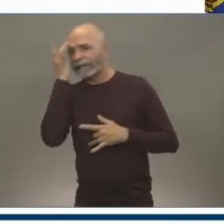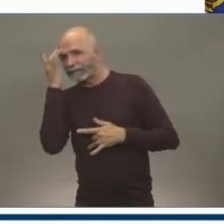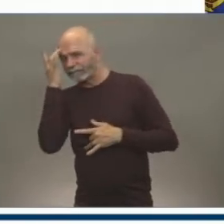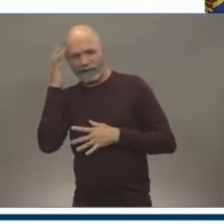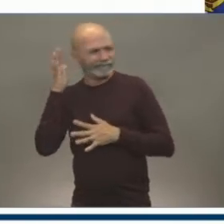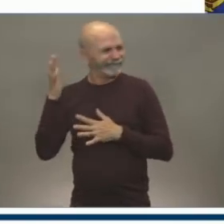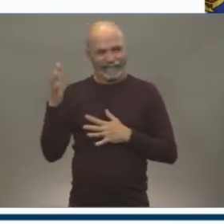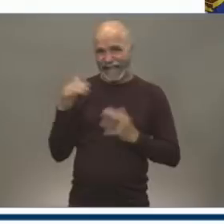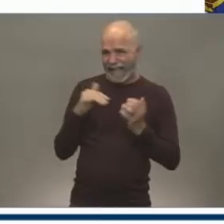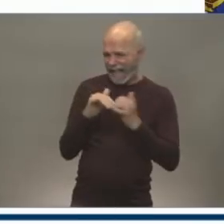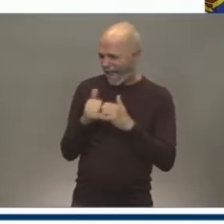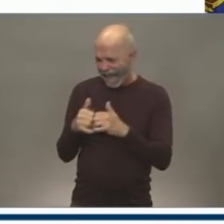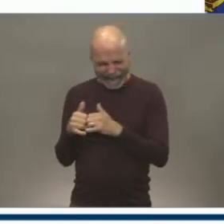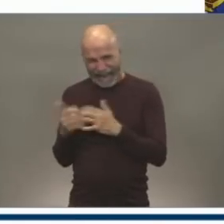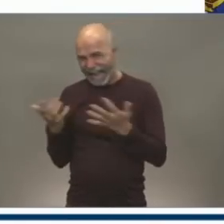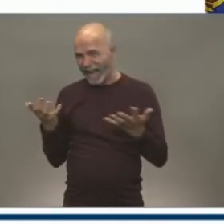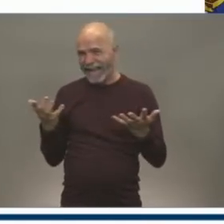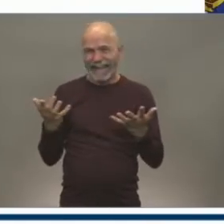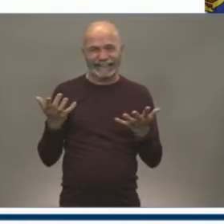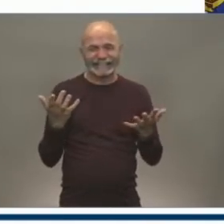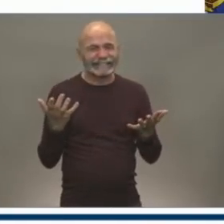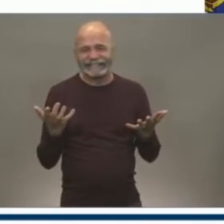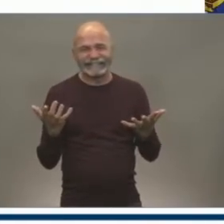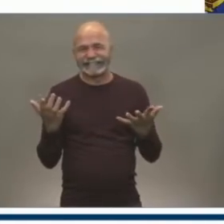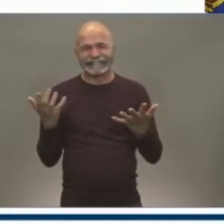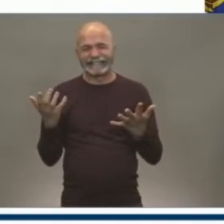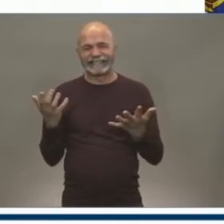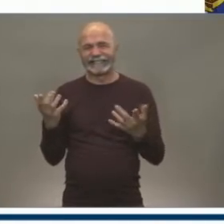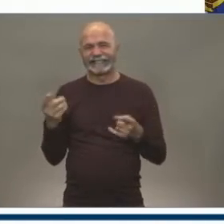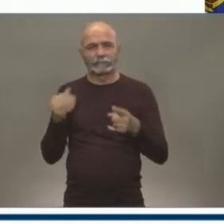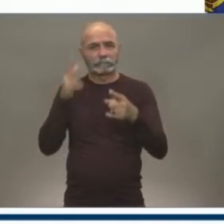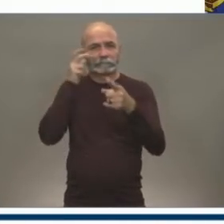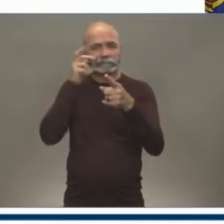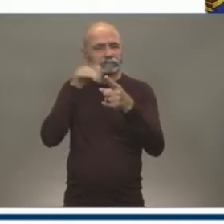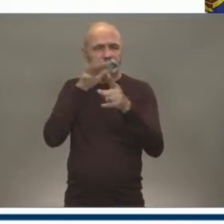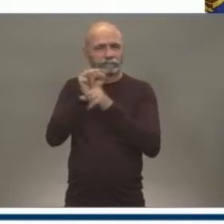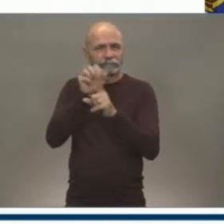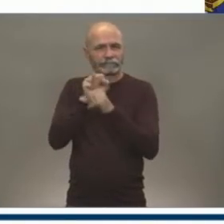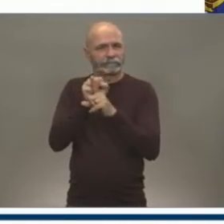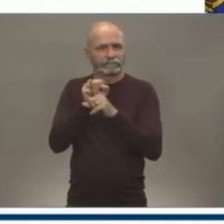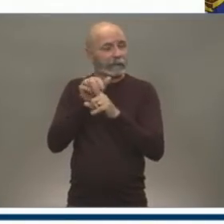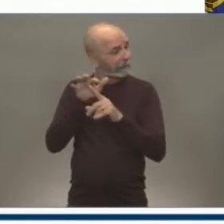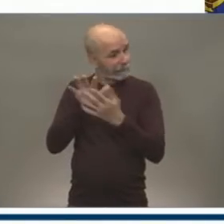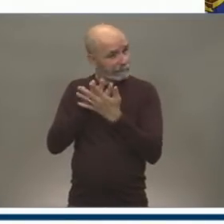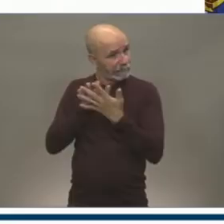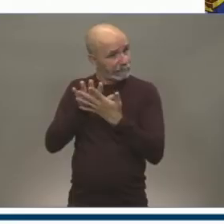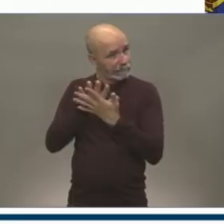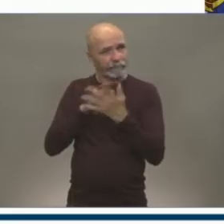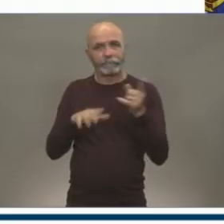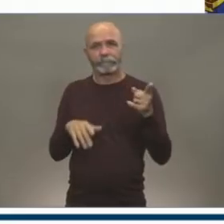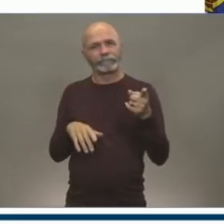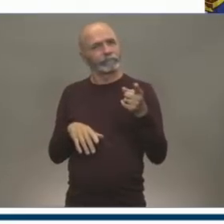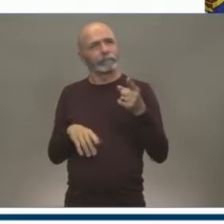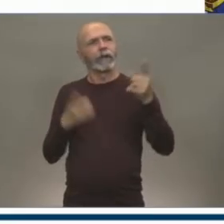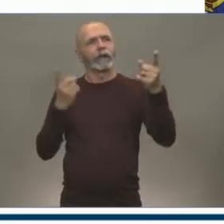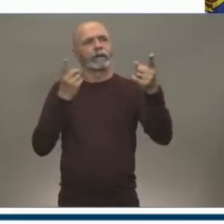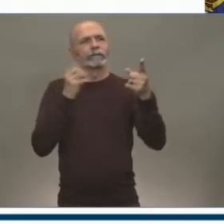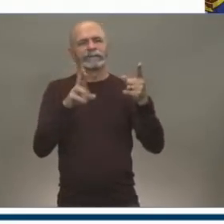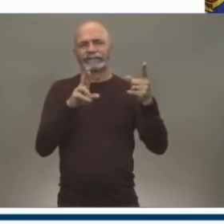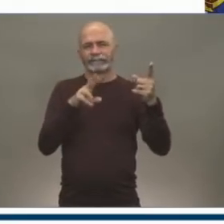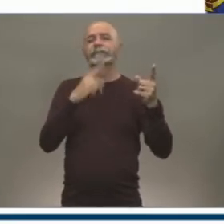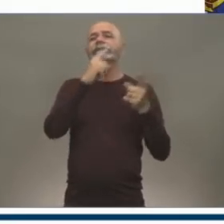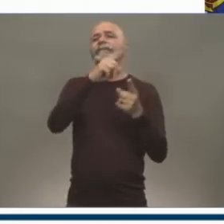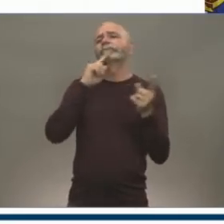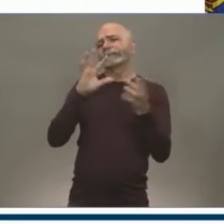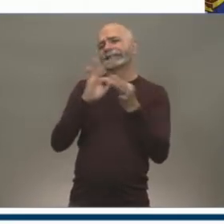negative test on Wednesday definitely means you're negative on Friday. So, Dr. Strang, can you explain a little about when people can feel they're in